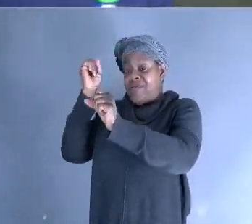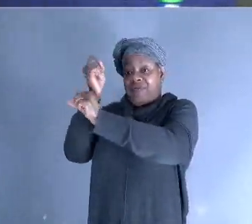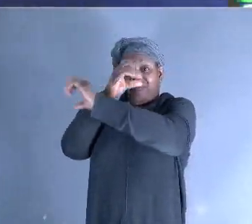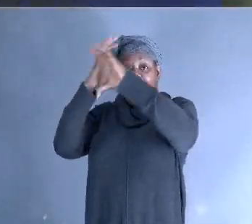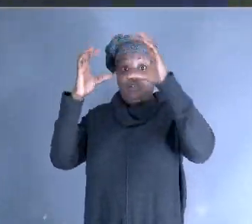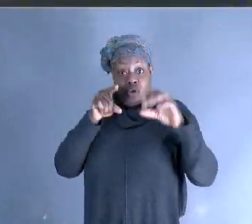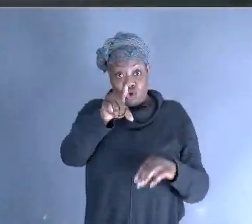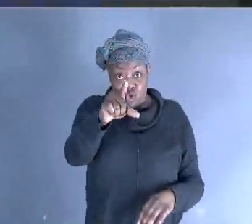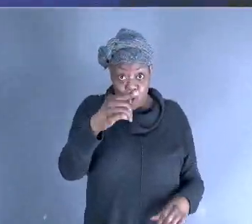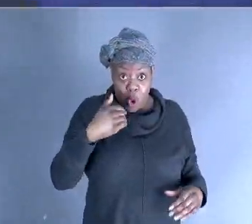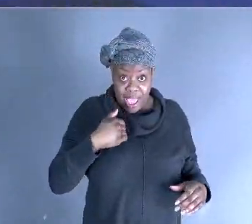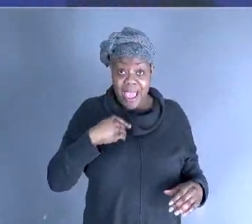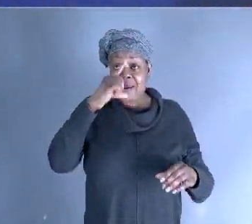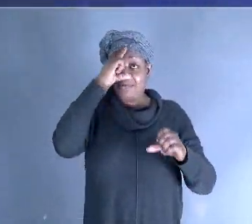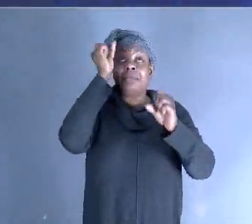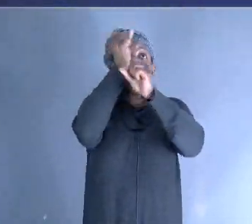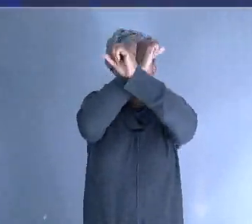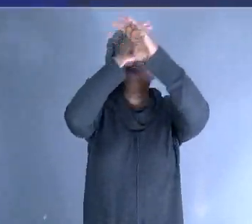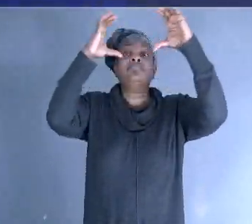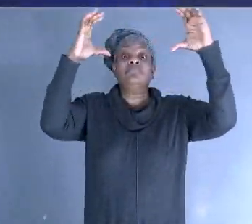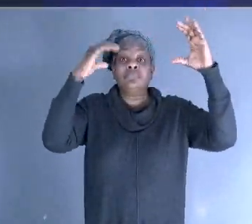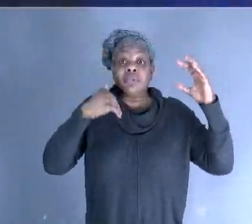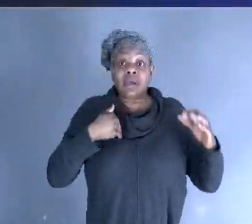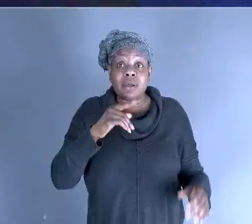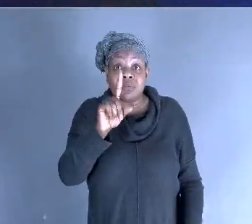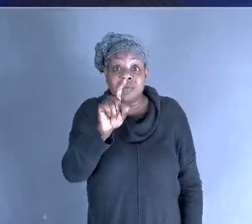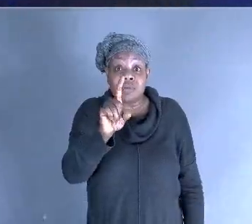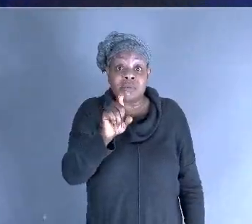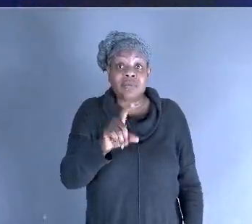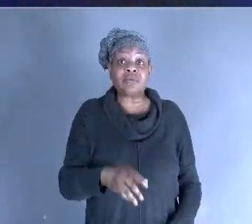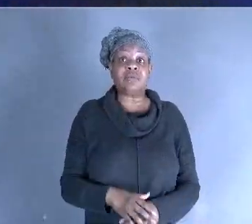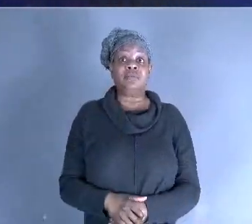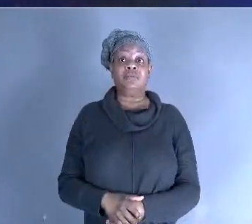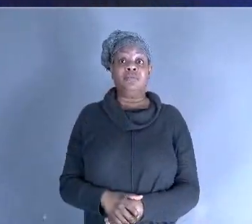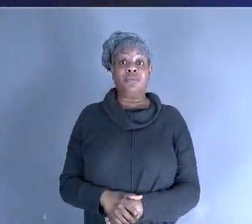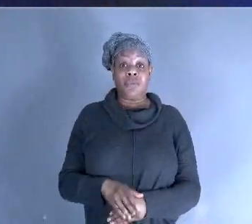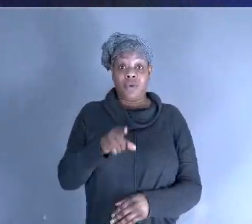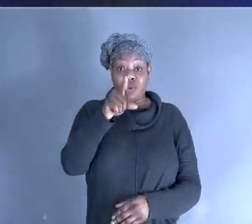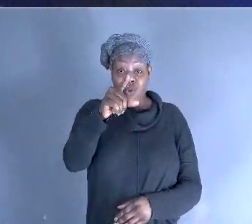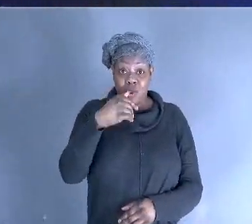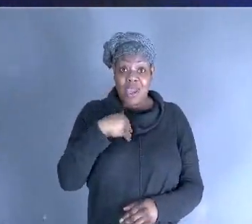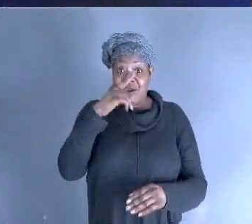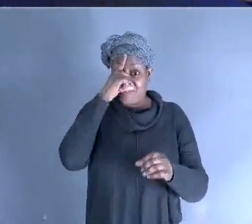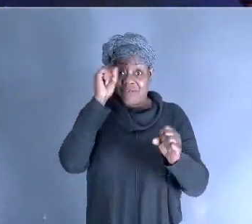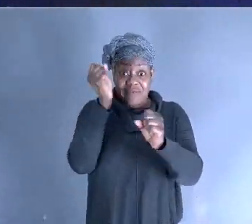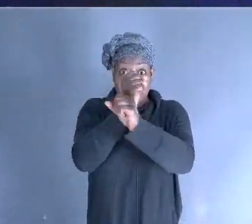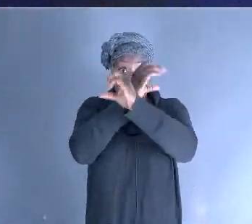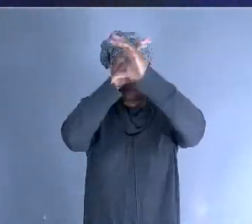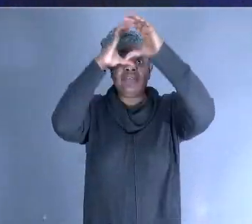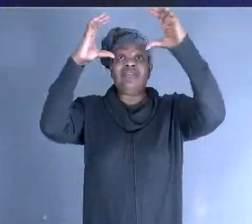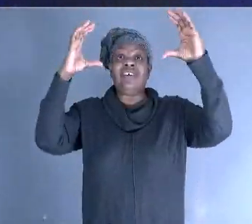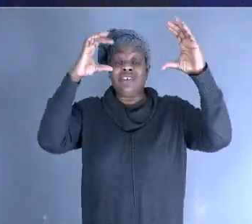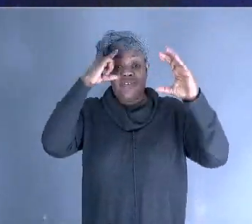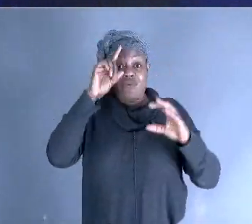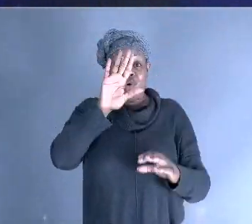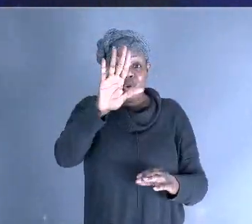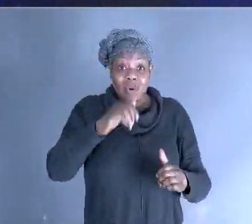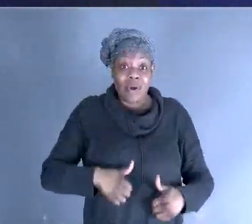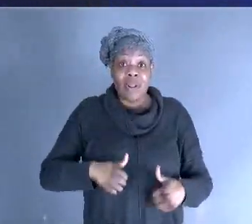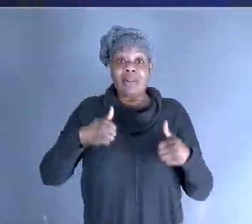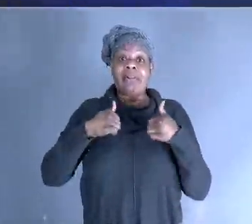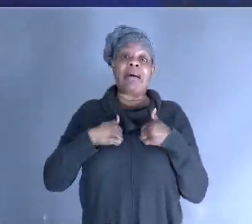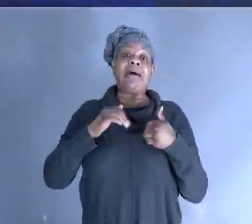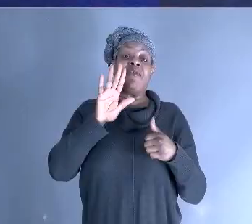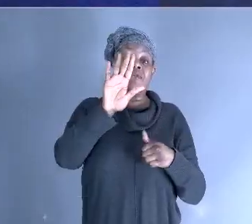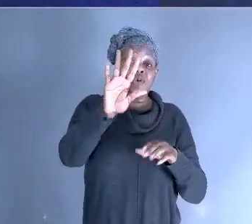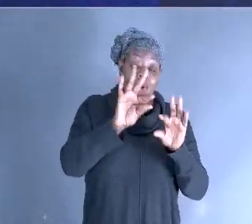visionaries are listening to me right now? you see you have a vision for your life you have a vision for your family you